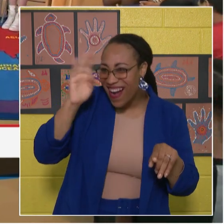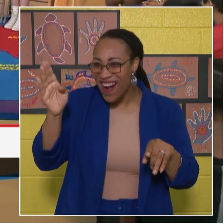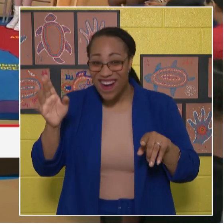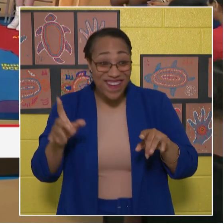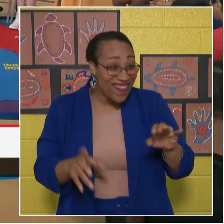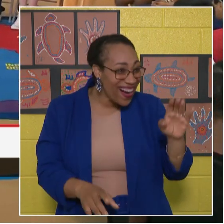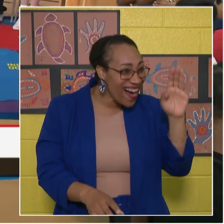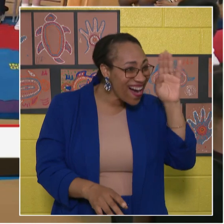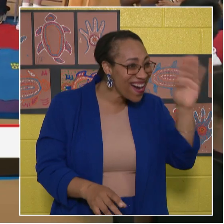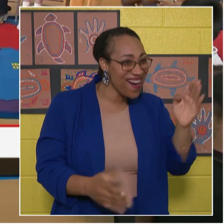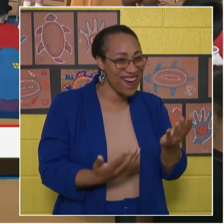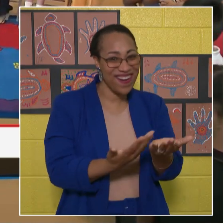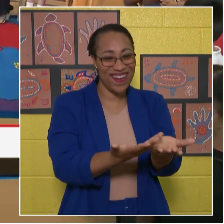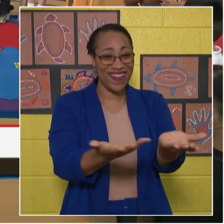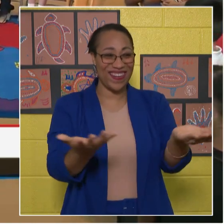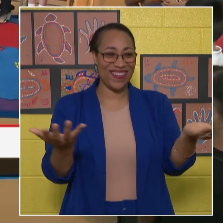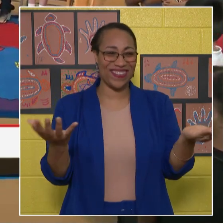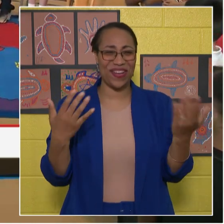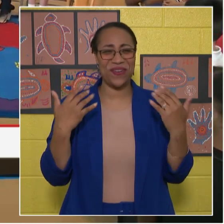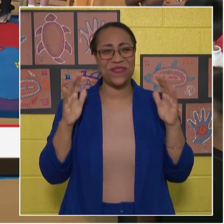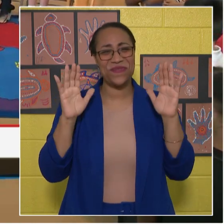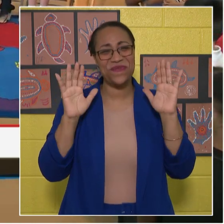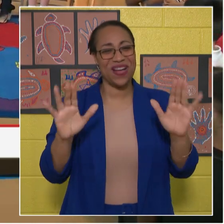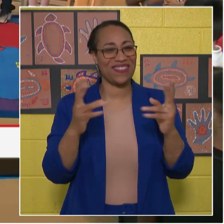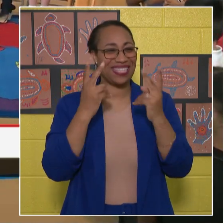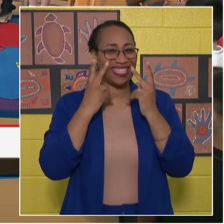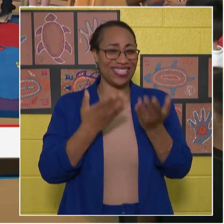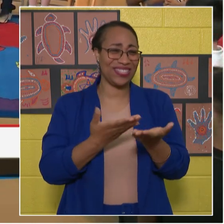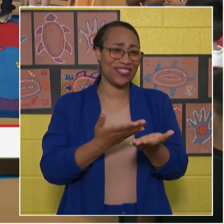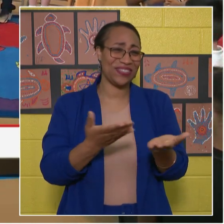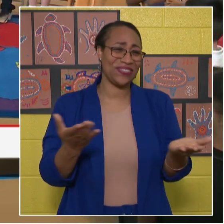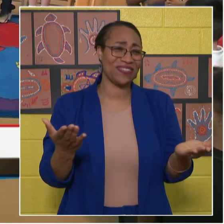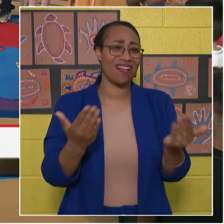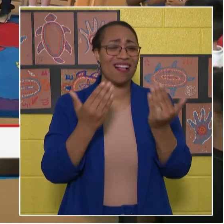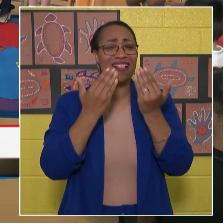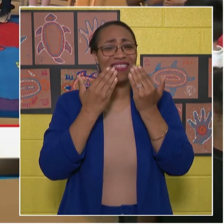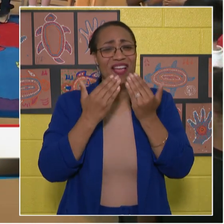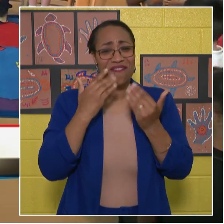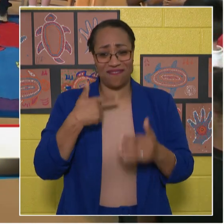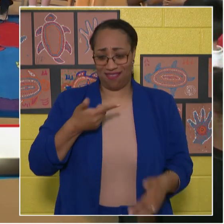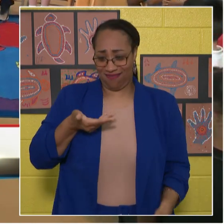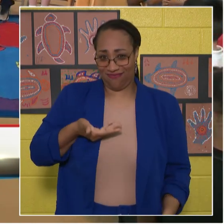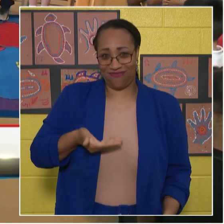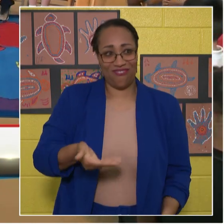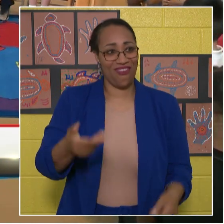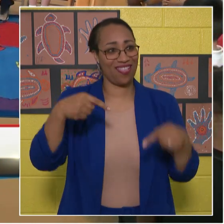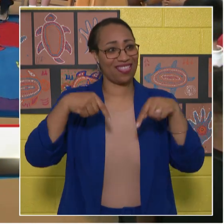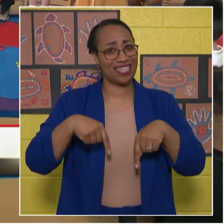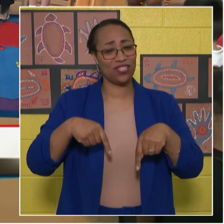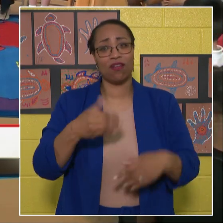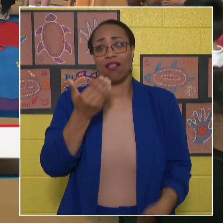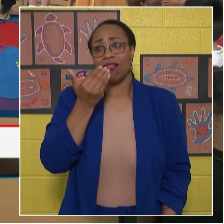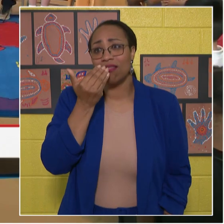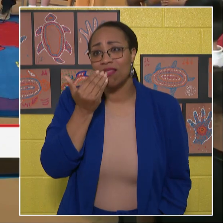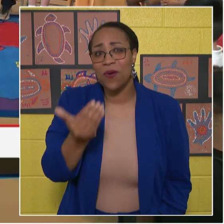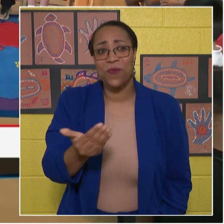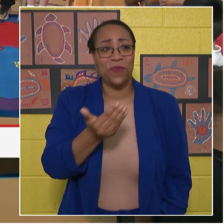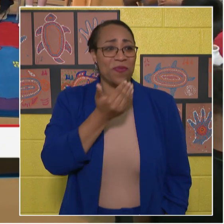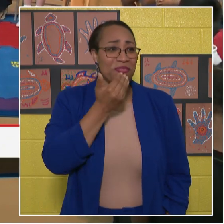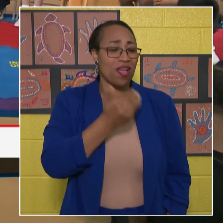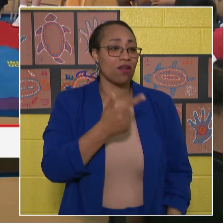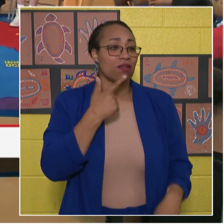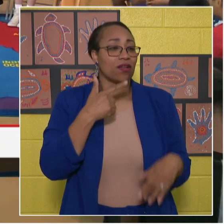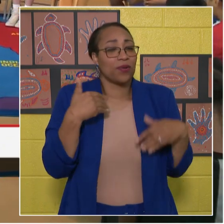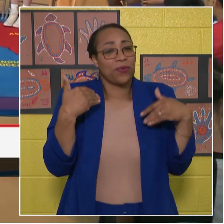thank Dr. Reed for inviting me to participate, and all of the faculty and staff here